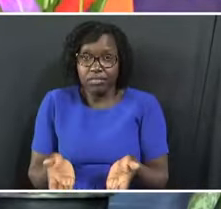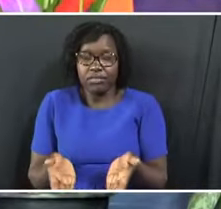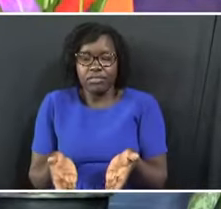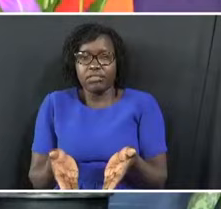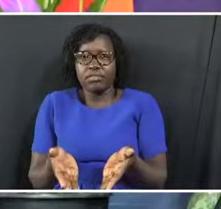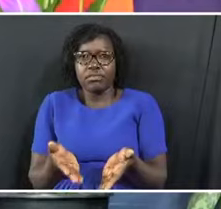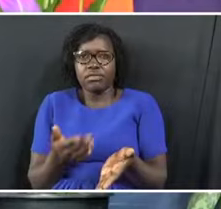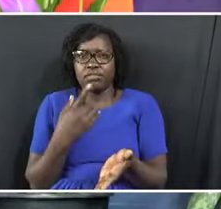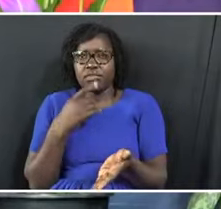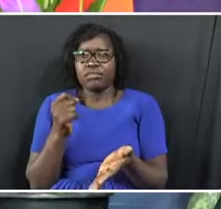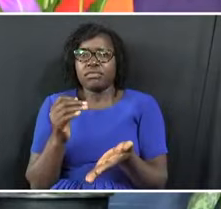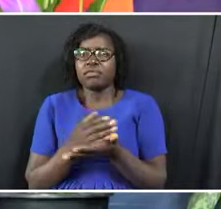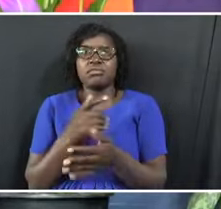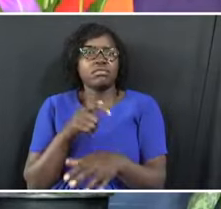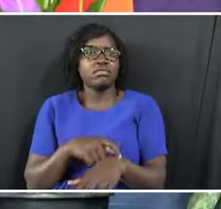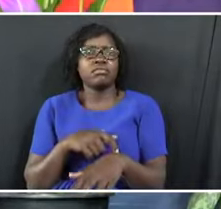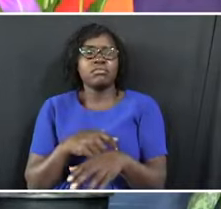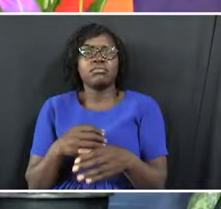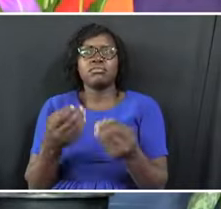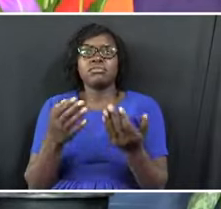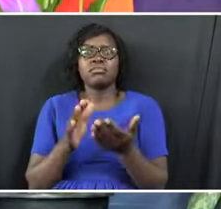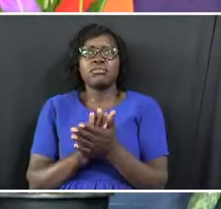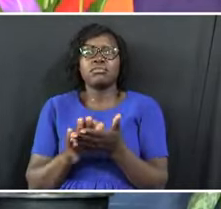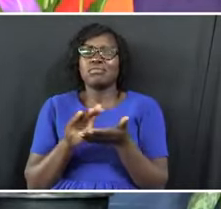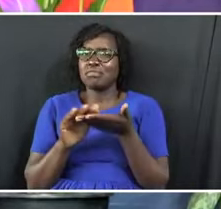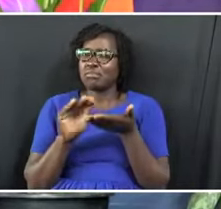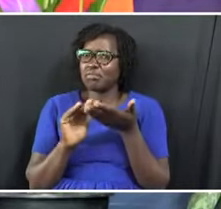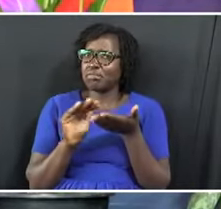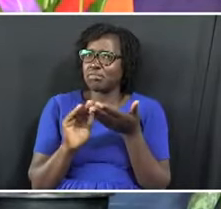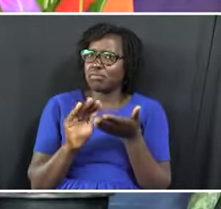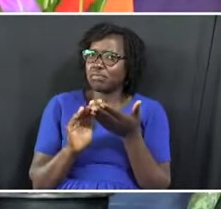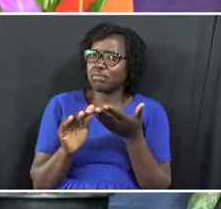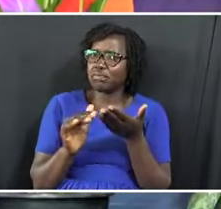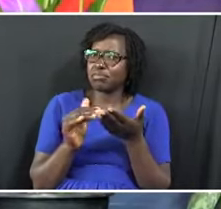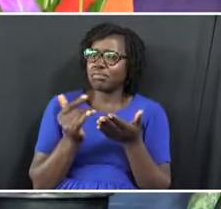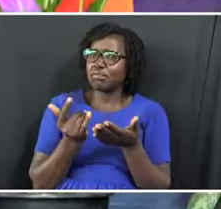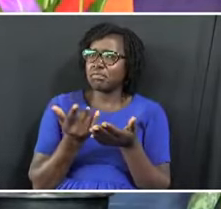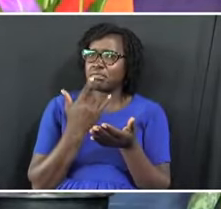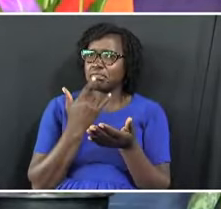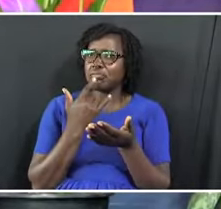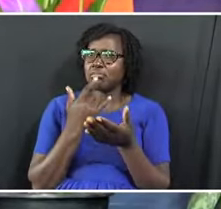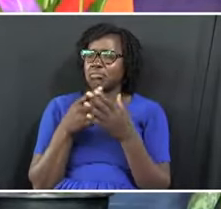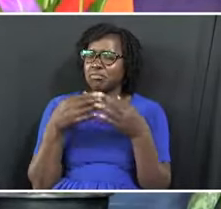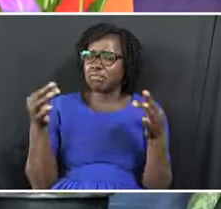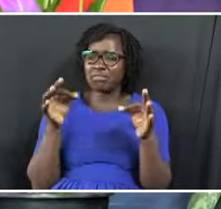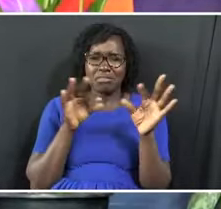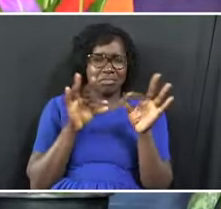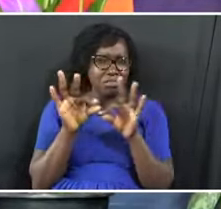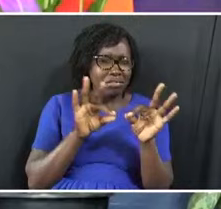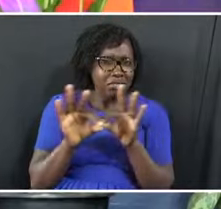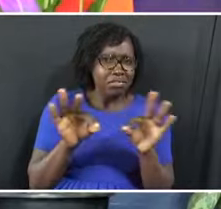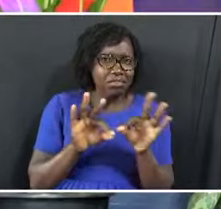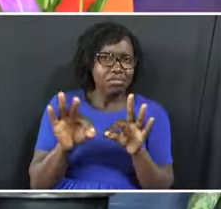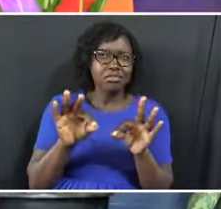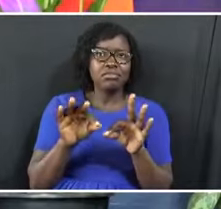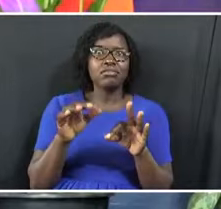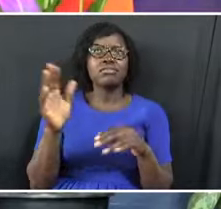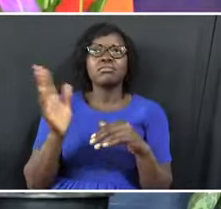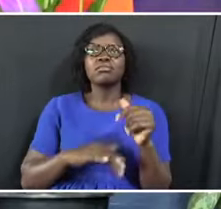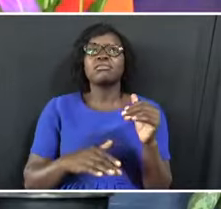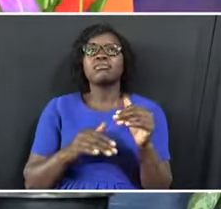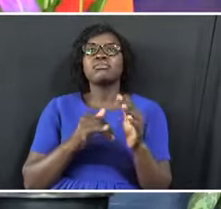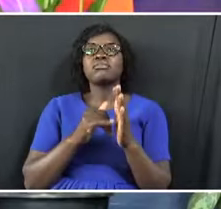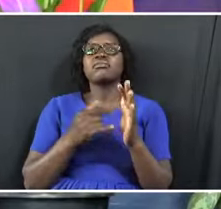So sometimes we give some lame excuses, so wrong, you know, explanations, than just saying,